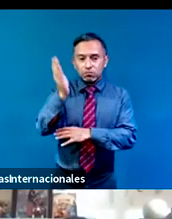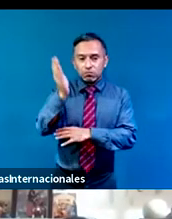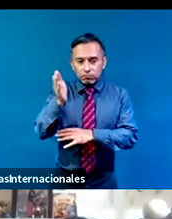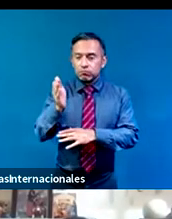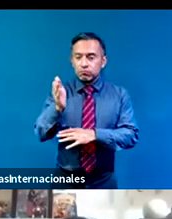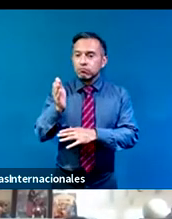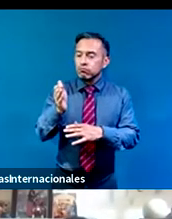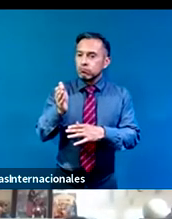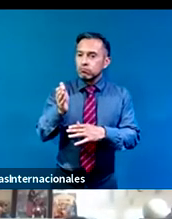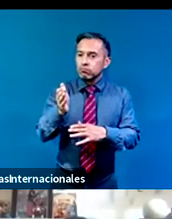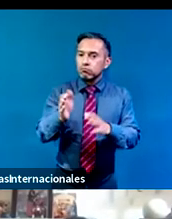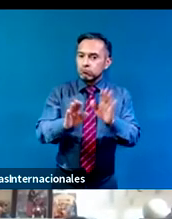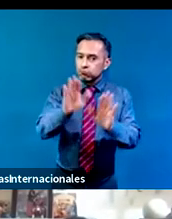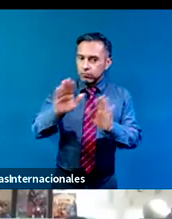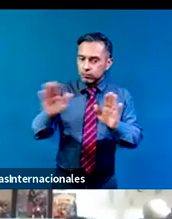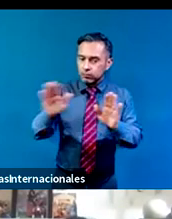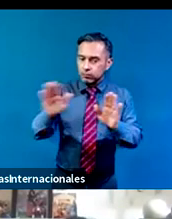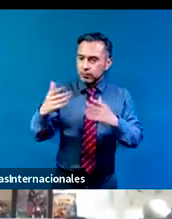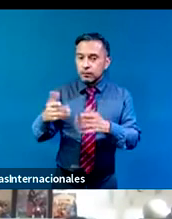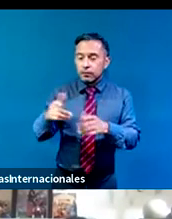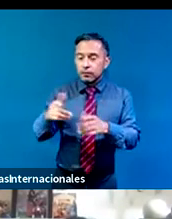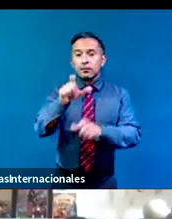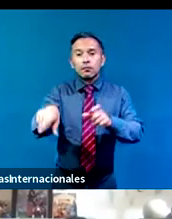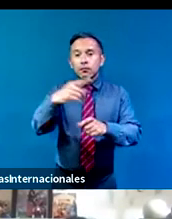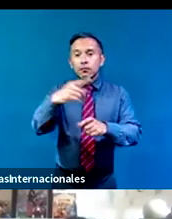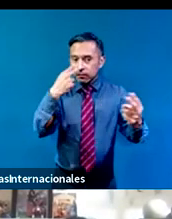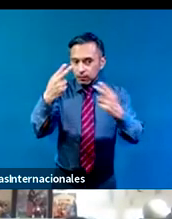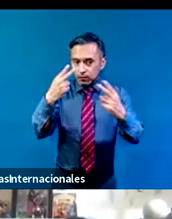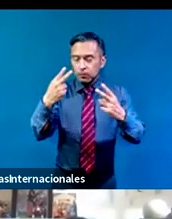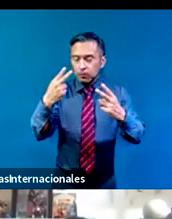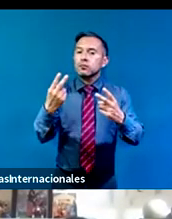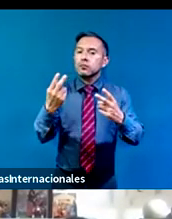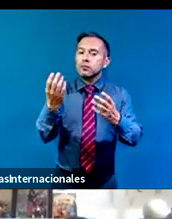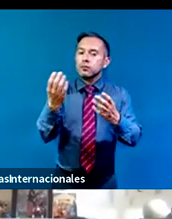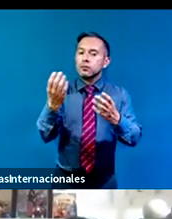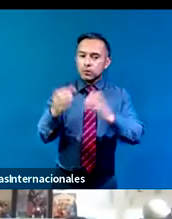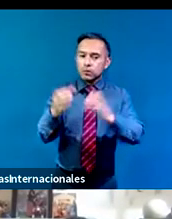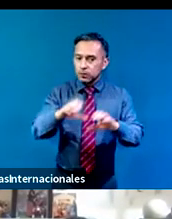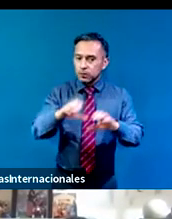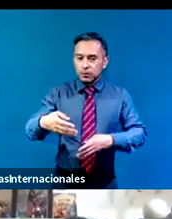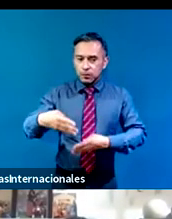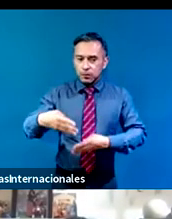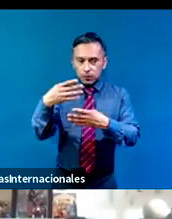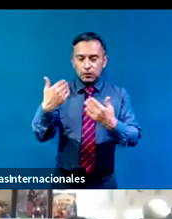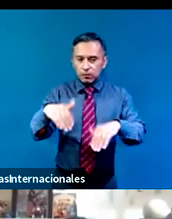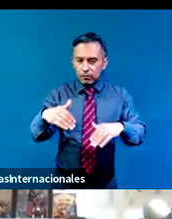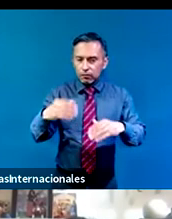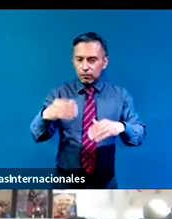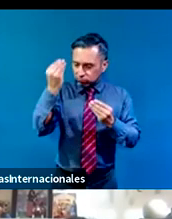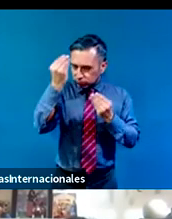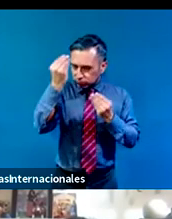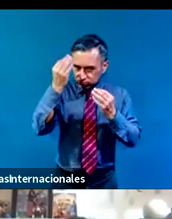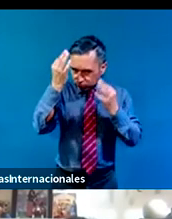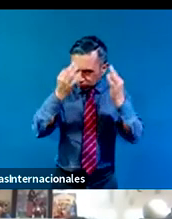and speakers for their very deep and profound answers. Thanks to all. And now I would